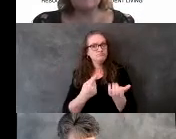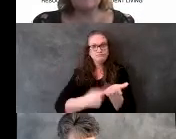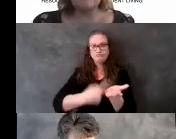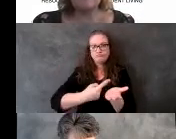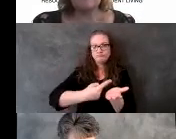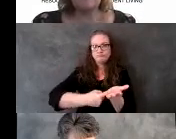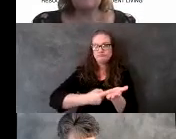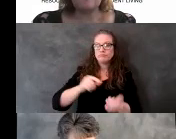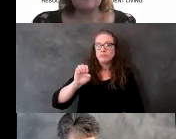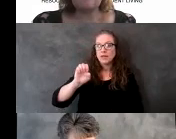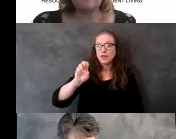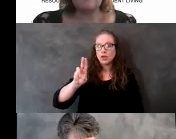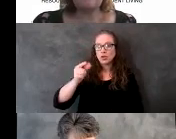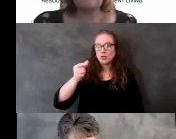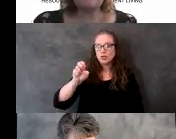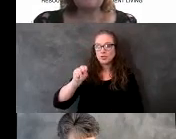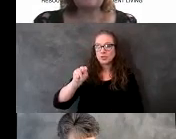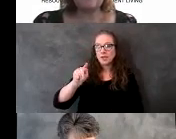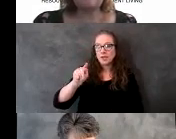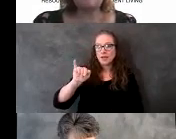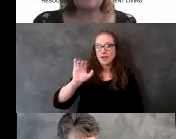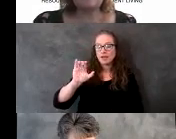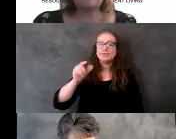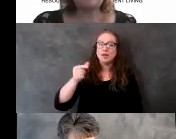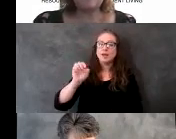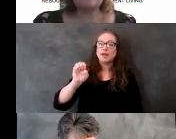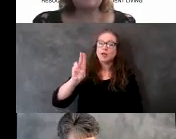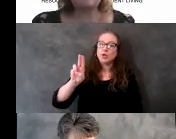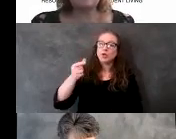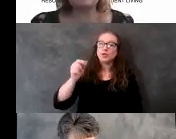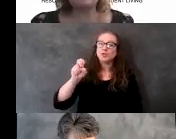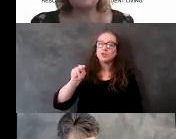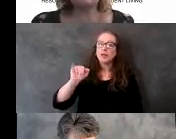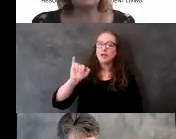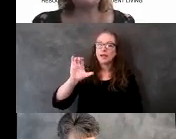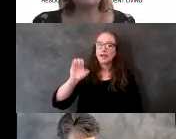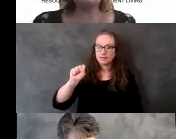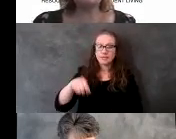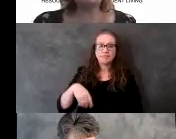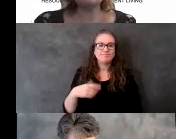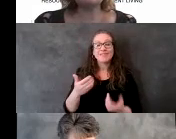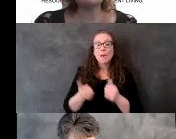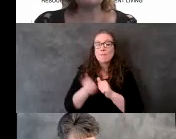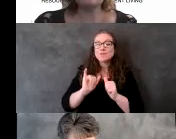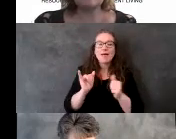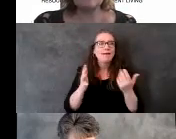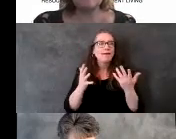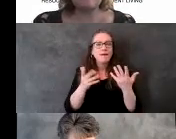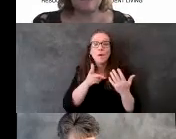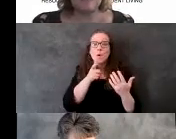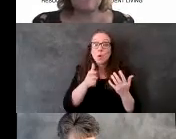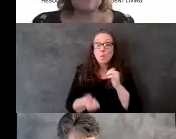of like thinking that it's kind of almost like the survival of the fittest. It's kind of like people with disabilities were